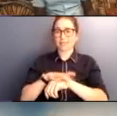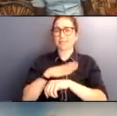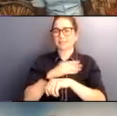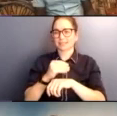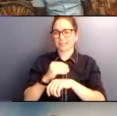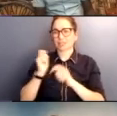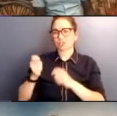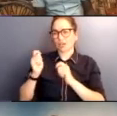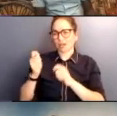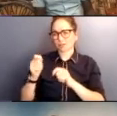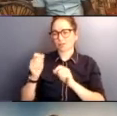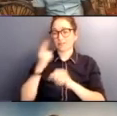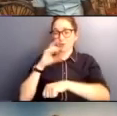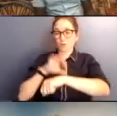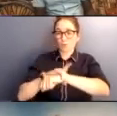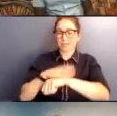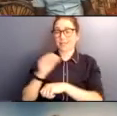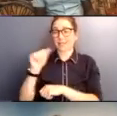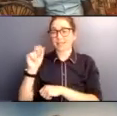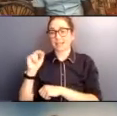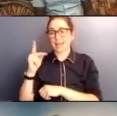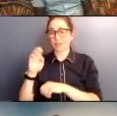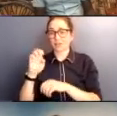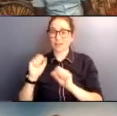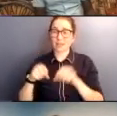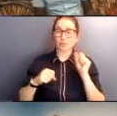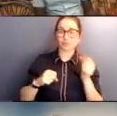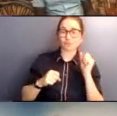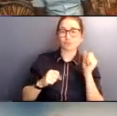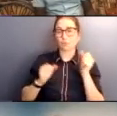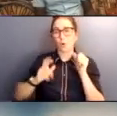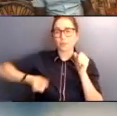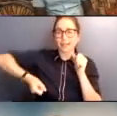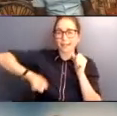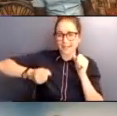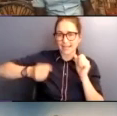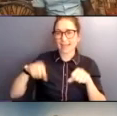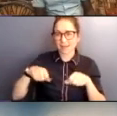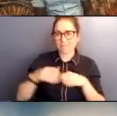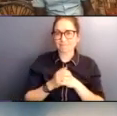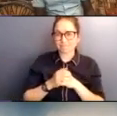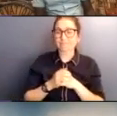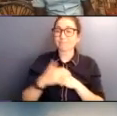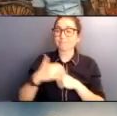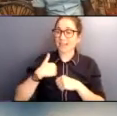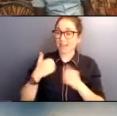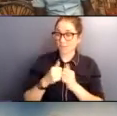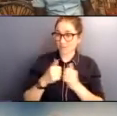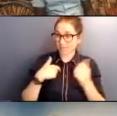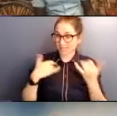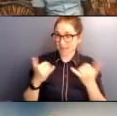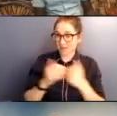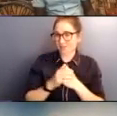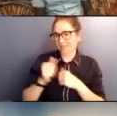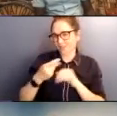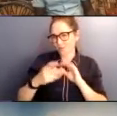and ankles so that students can shake or kick with the music. And I have here with me actually today a few